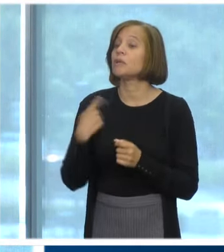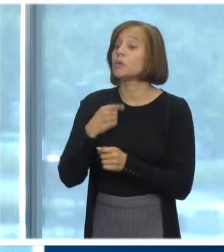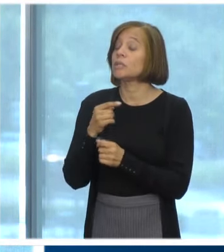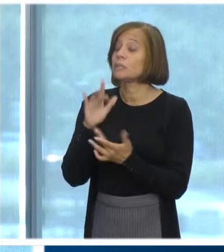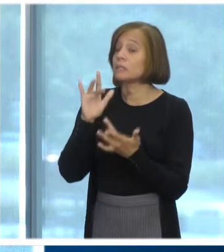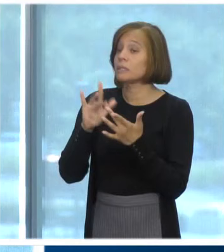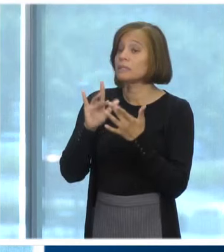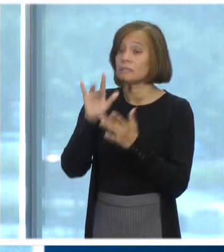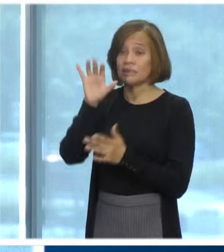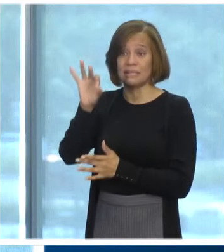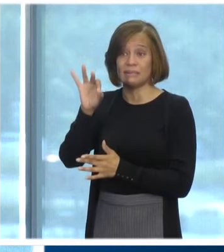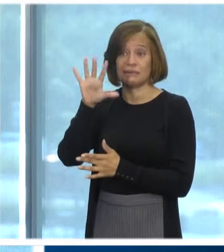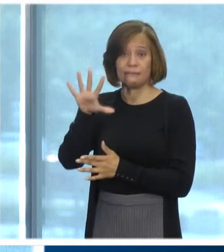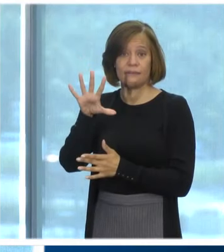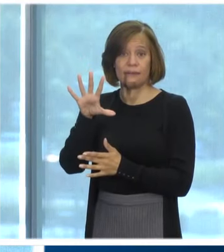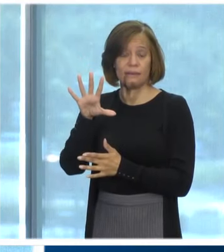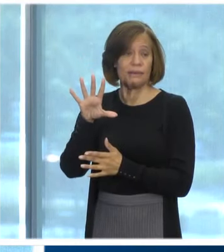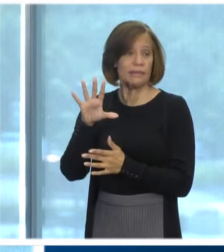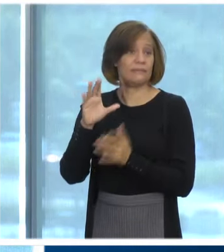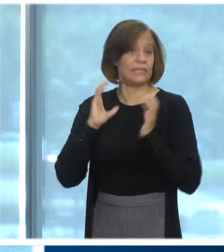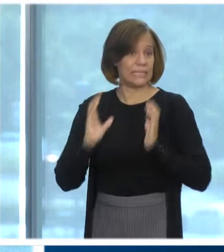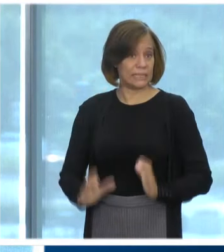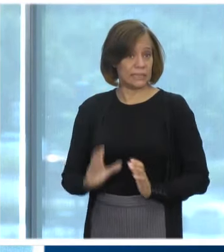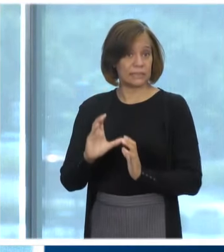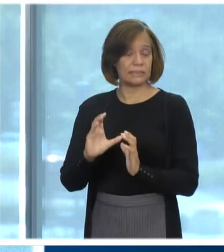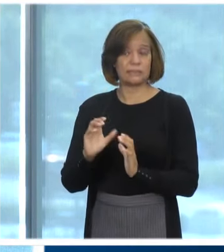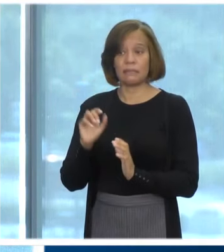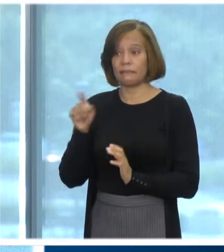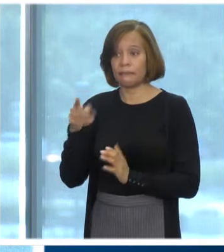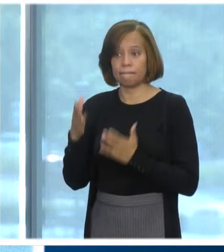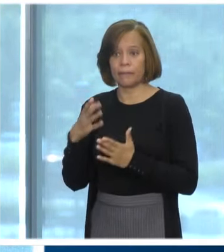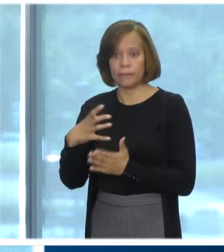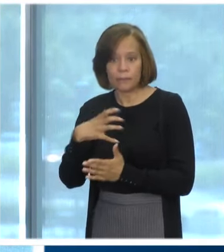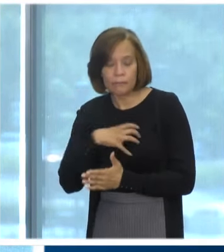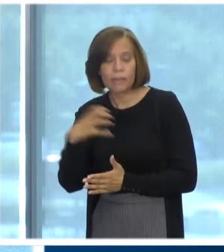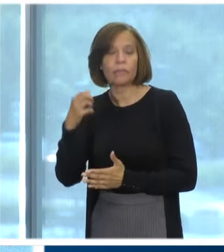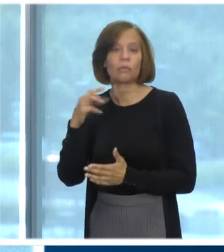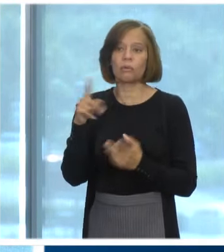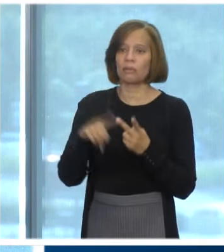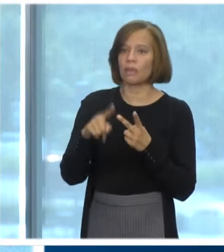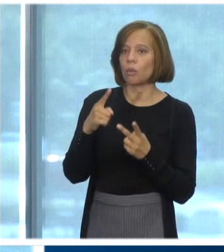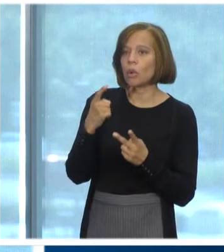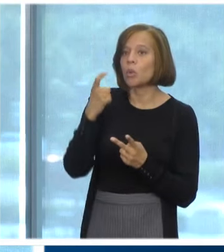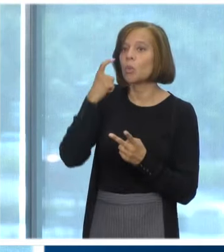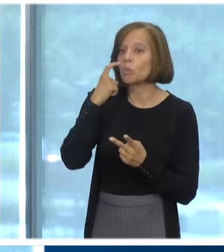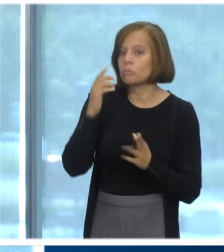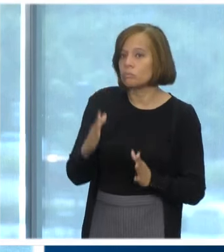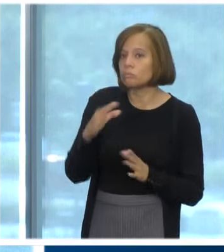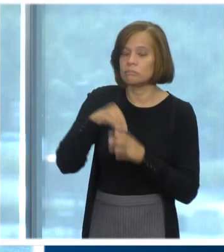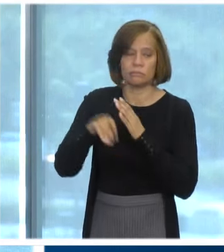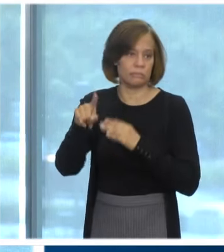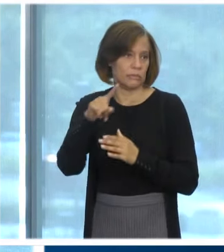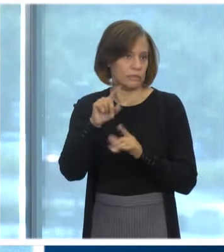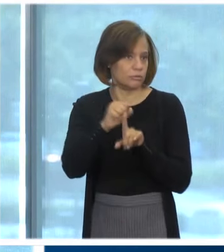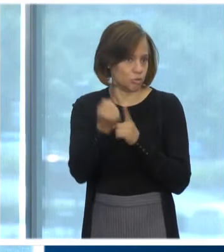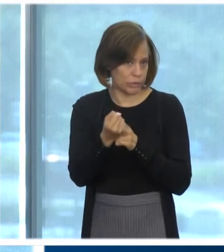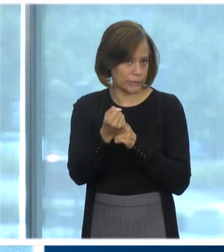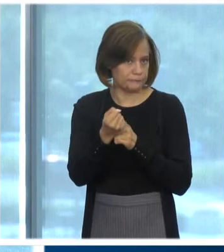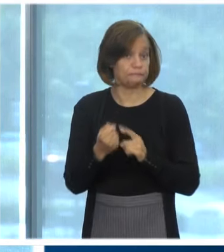95 citizens, either because they submitted a complaint or were identified as a witness to an incident we are investigating. Of